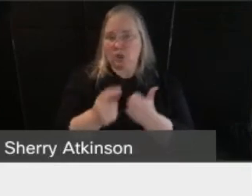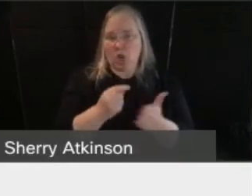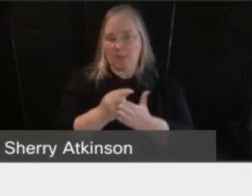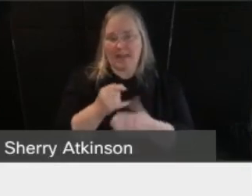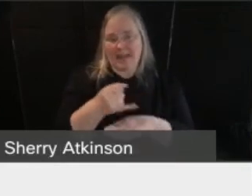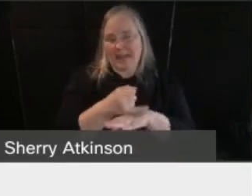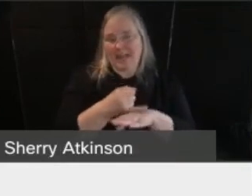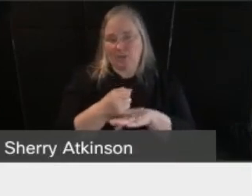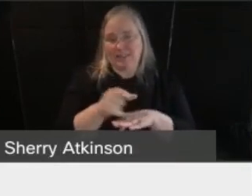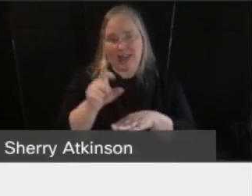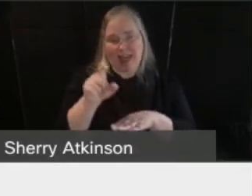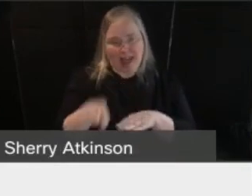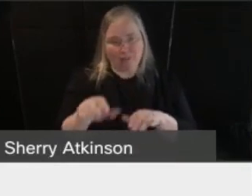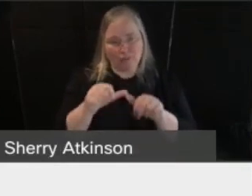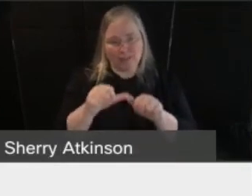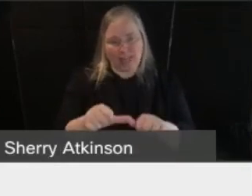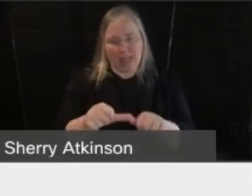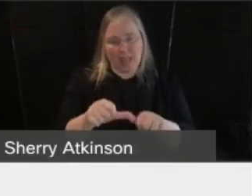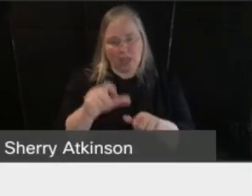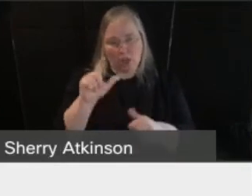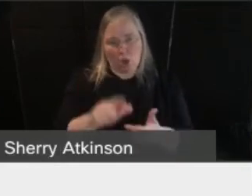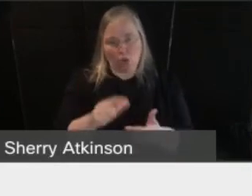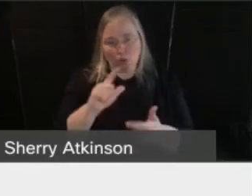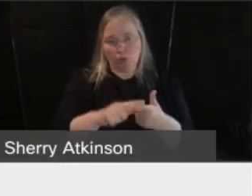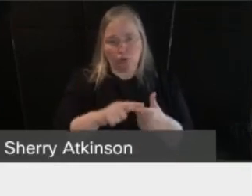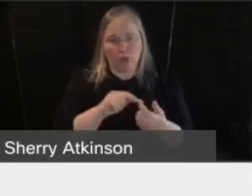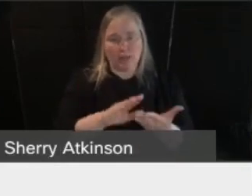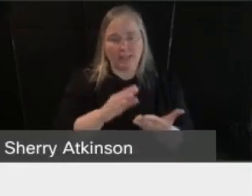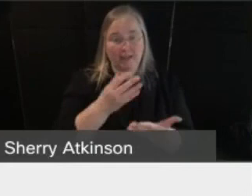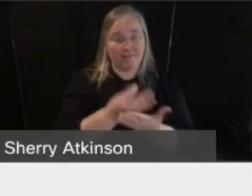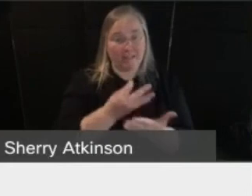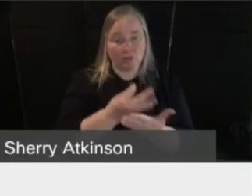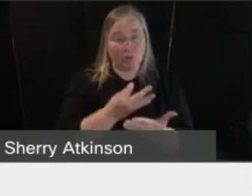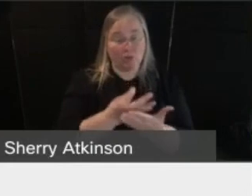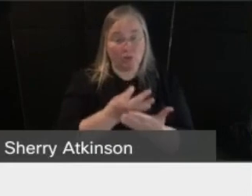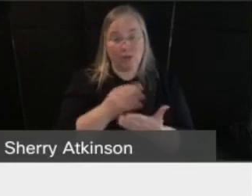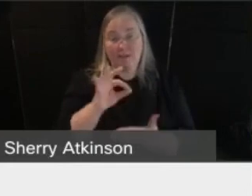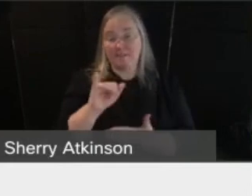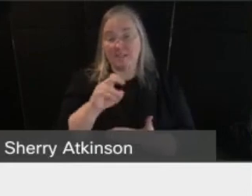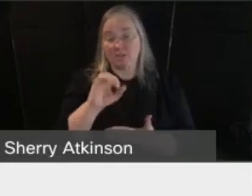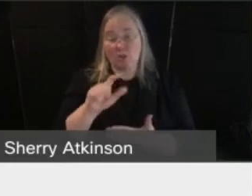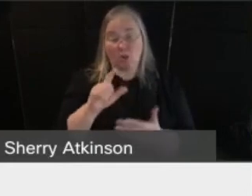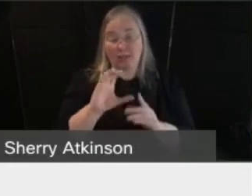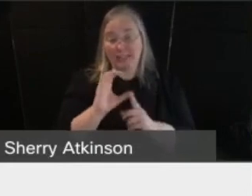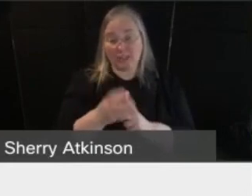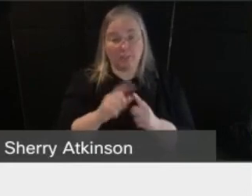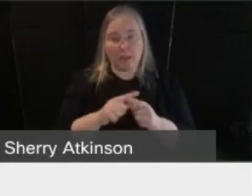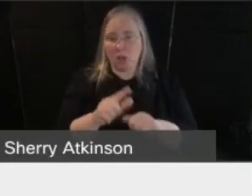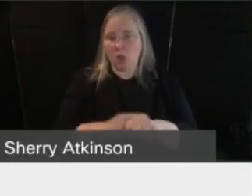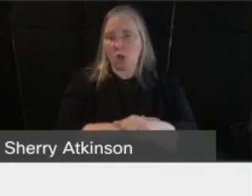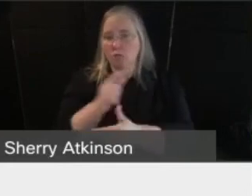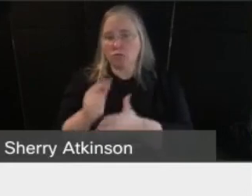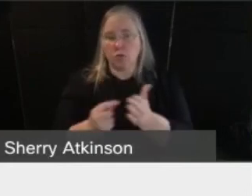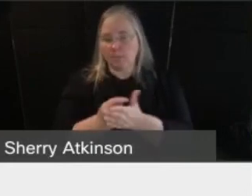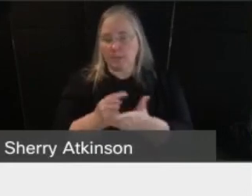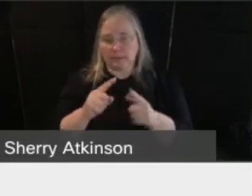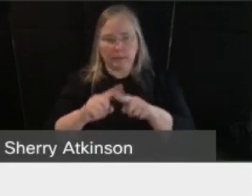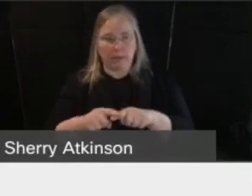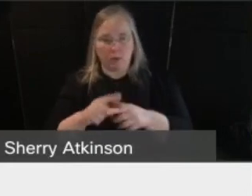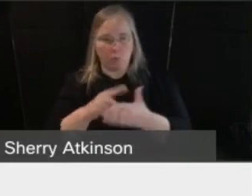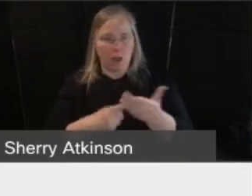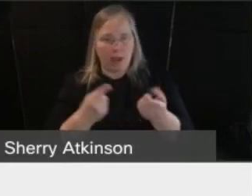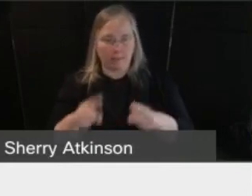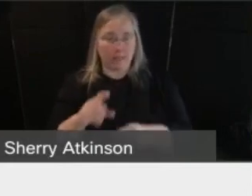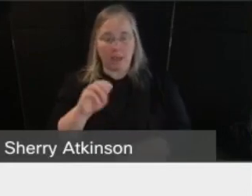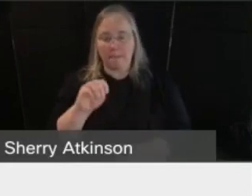have to stay low for the fiscal, to address the fiscal conditions. In the long run, it really depends on what happens